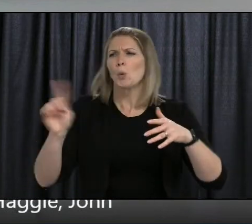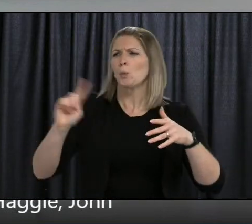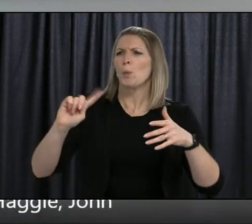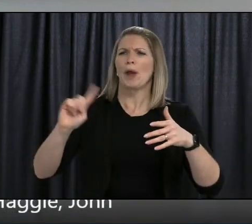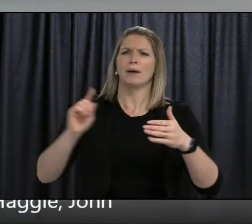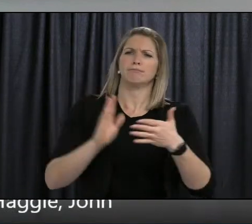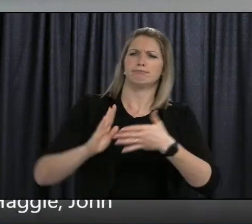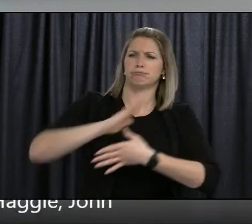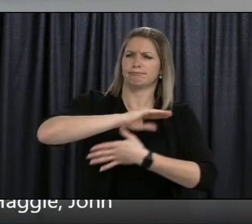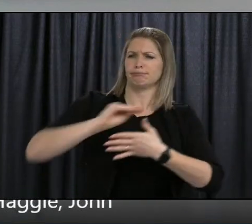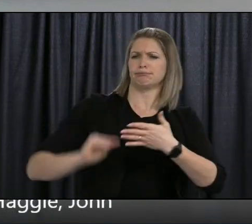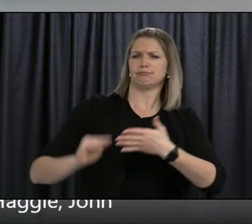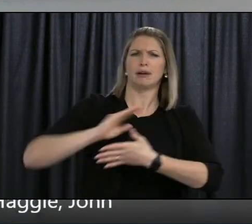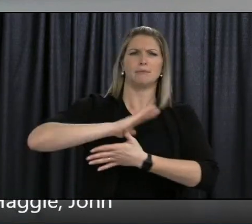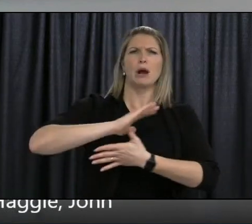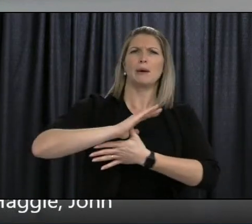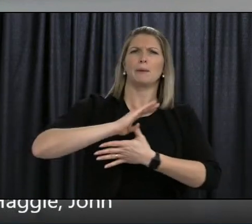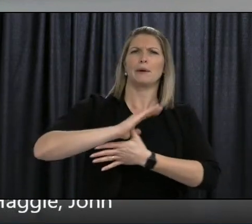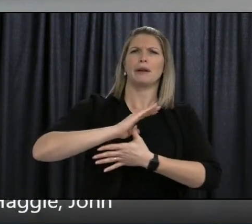first batch of vaccination?